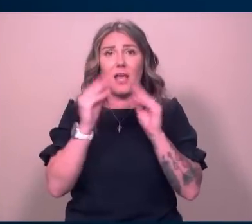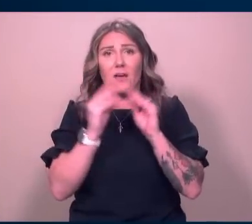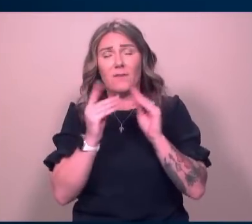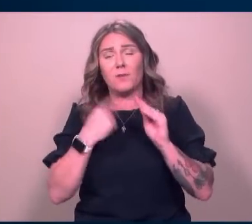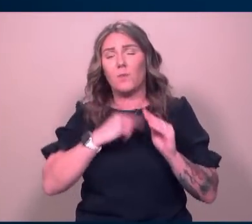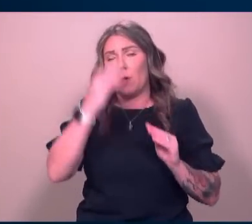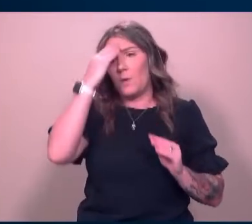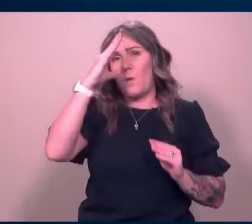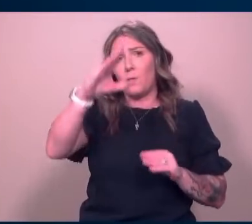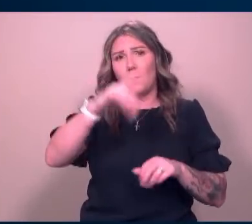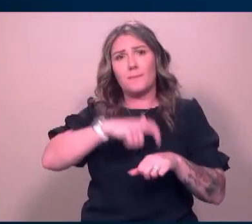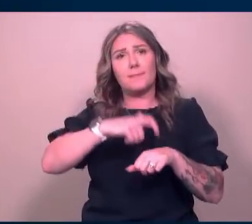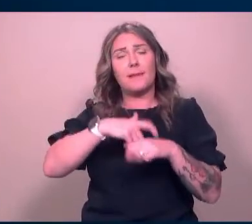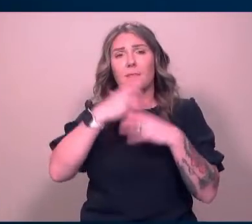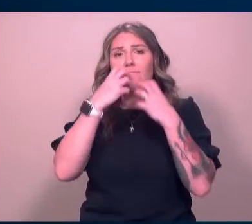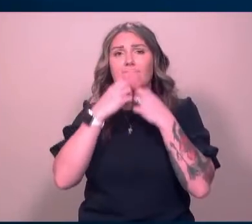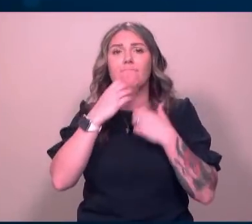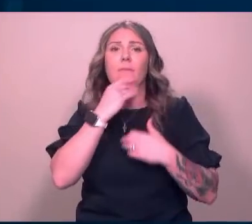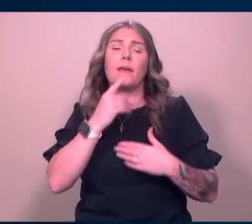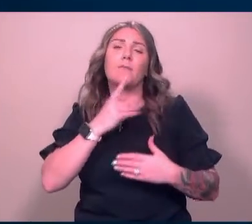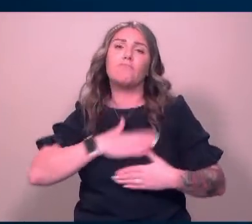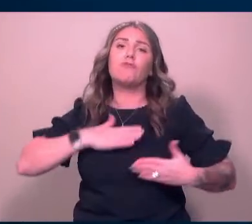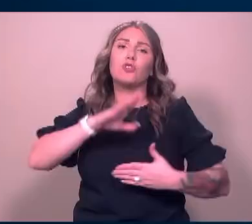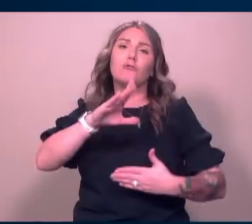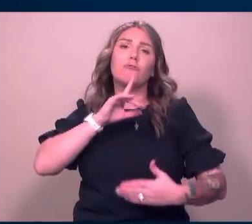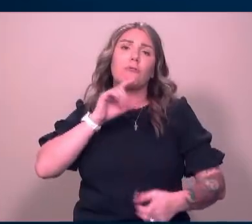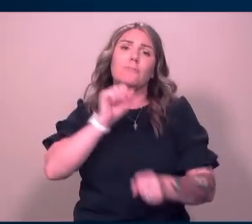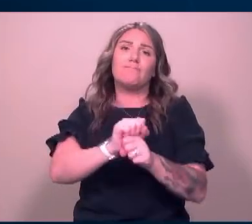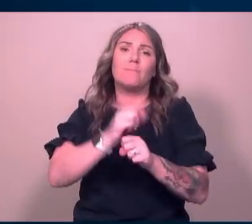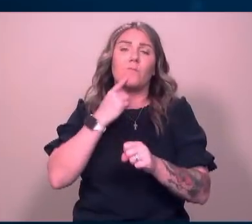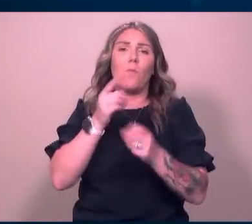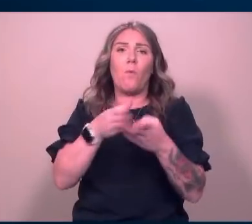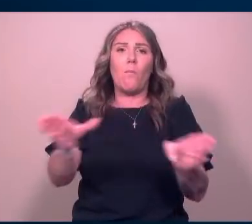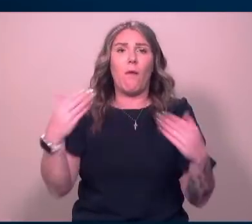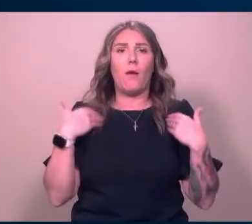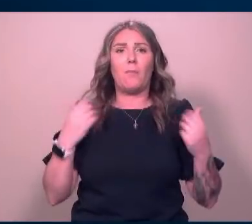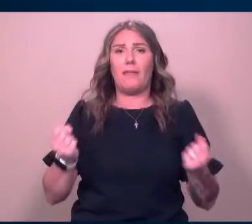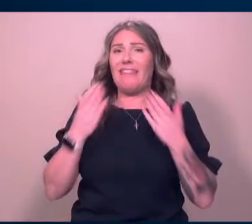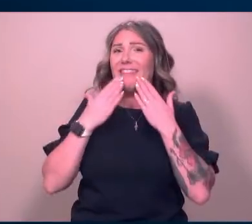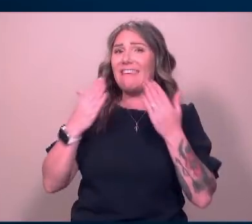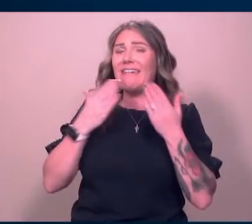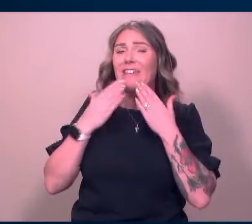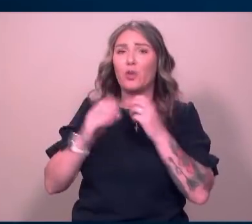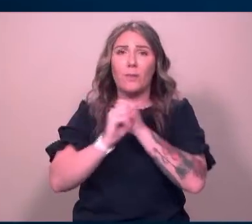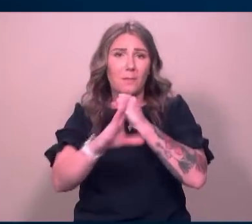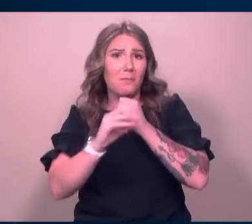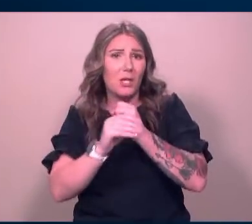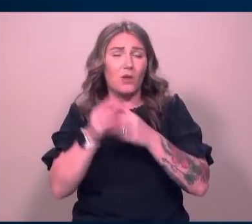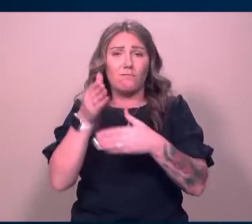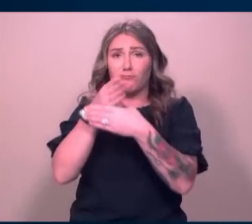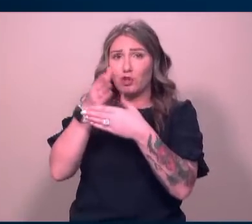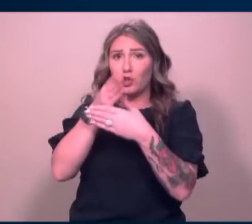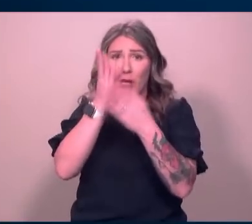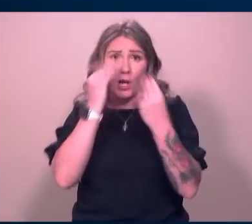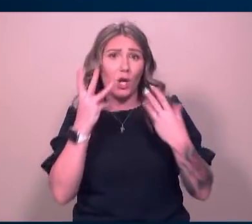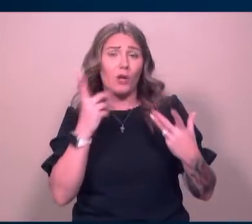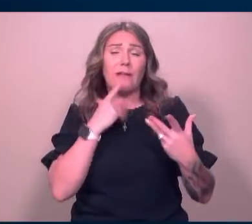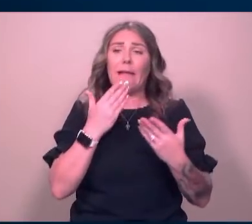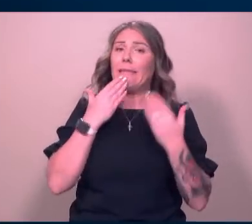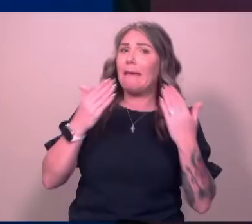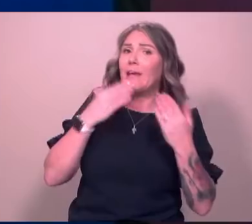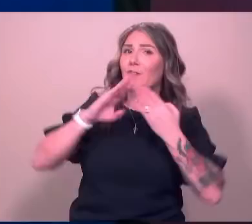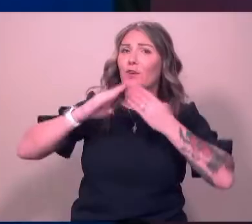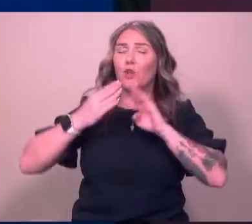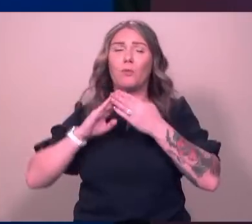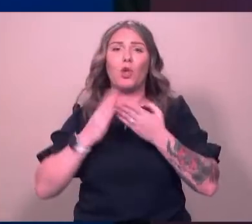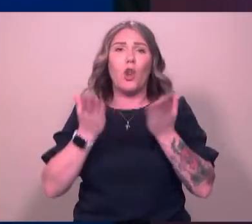is valuable and appreciate your commitment to public health. And thank you to the media for sharing this crisis communication. Thank you for the community watching, asking such